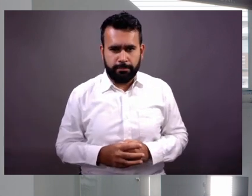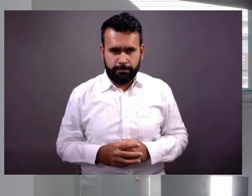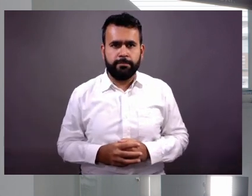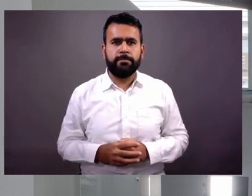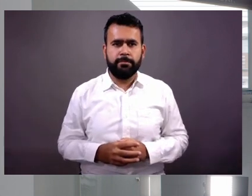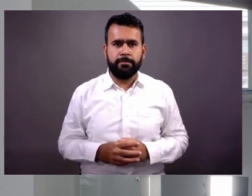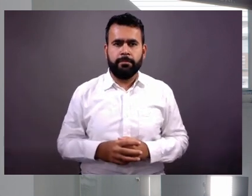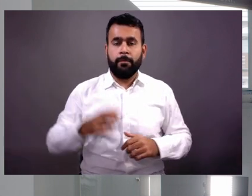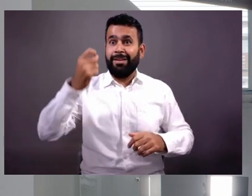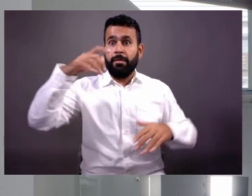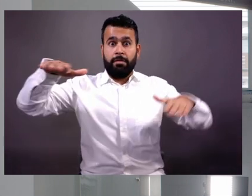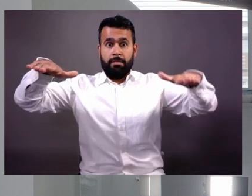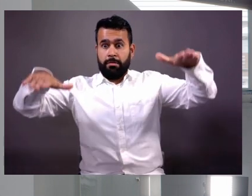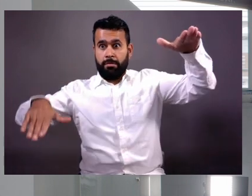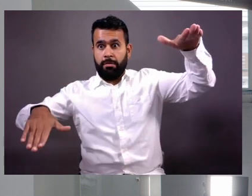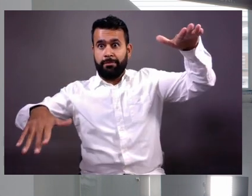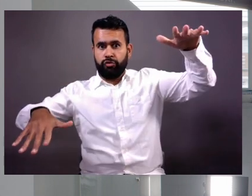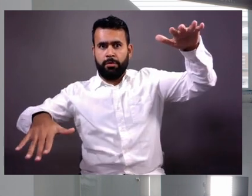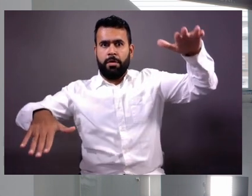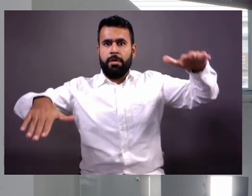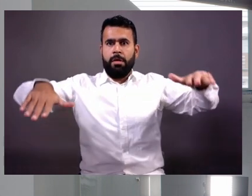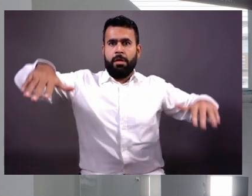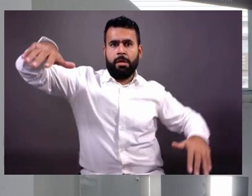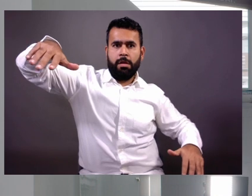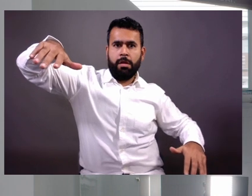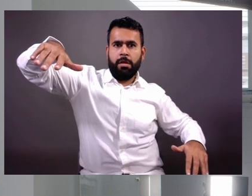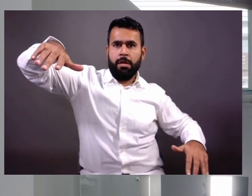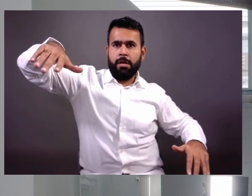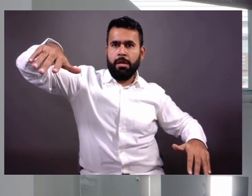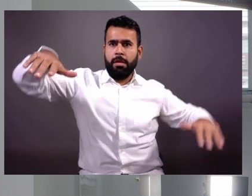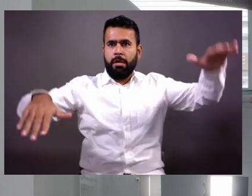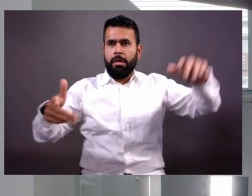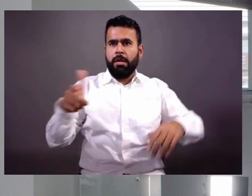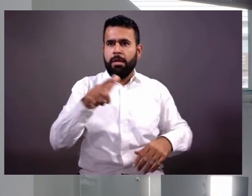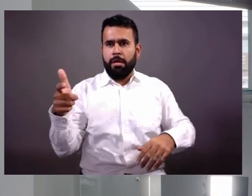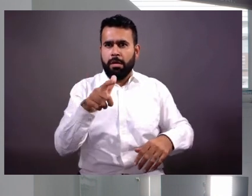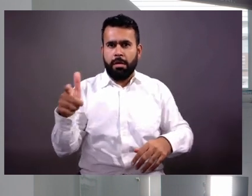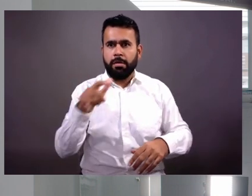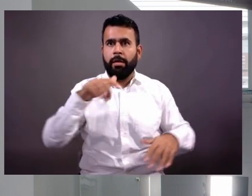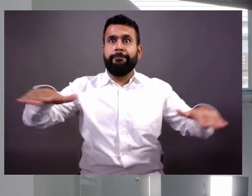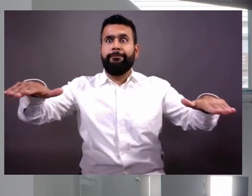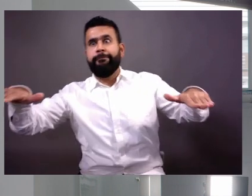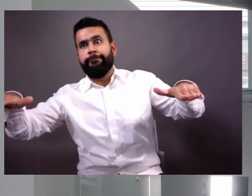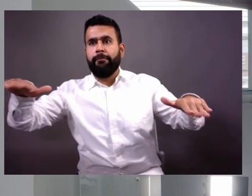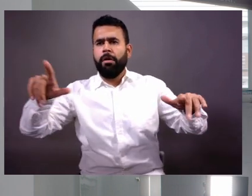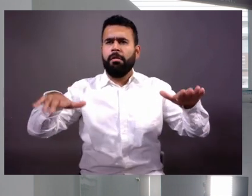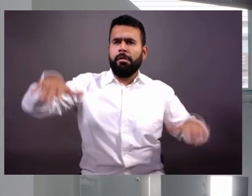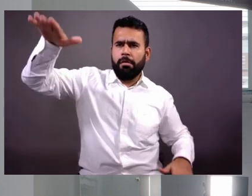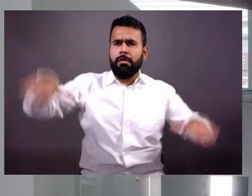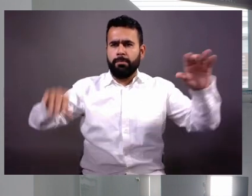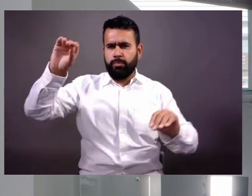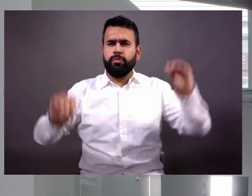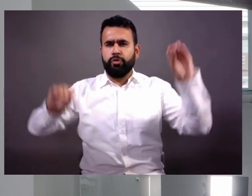yet. I'm gonna prep out here. So once my hands change levels, so say my right arm's above my left, I'm gonna go boom. And then I